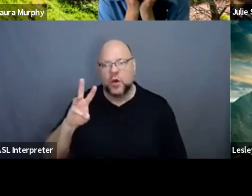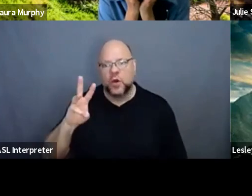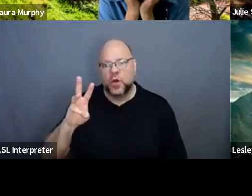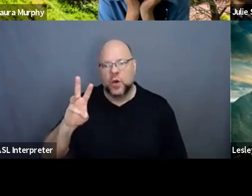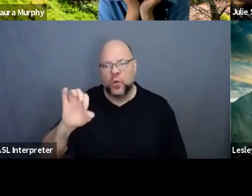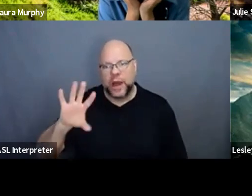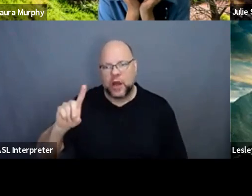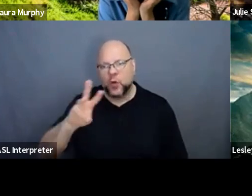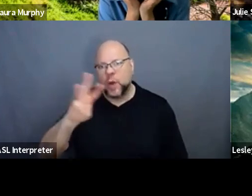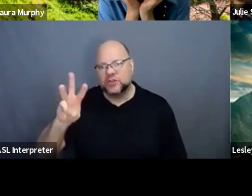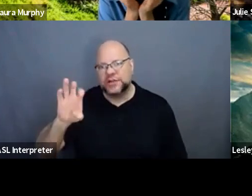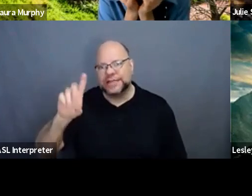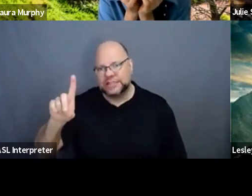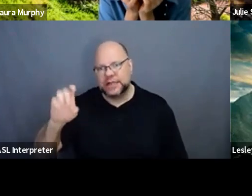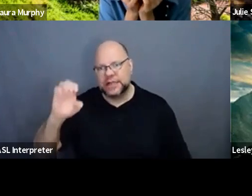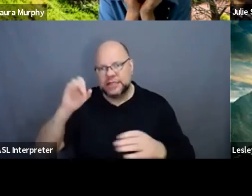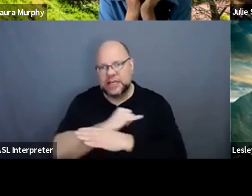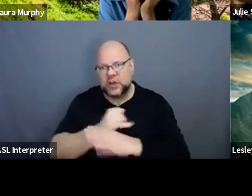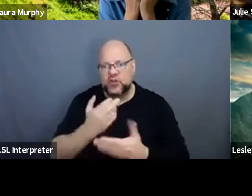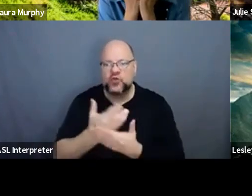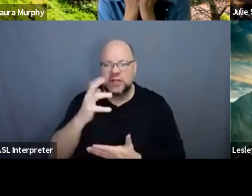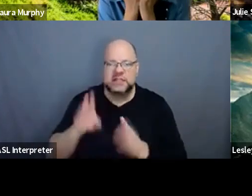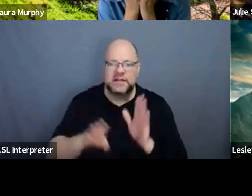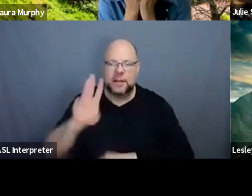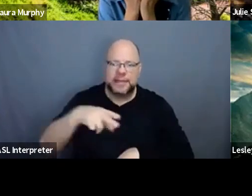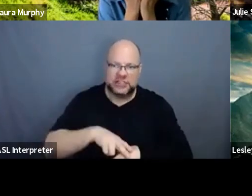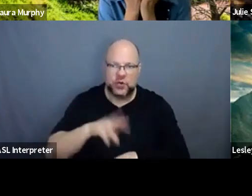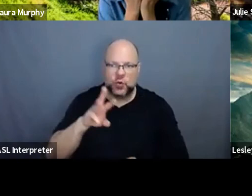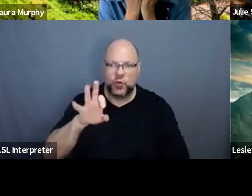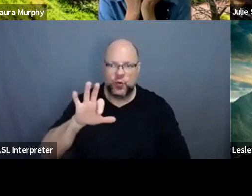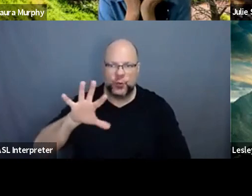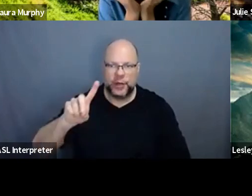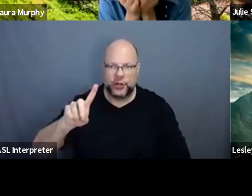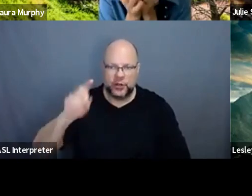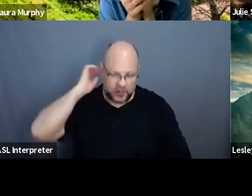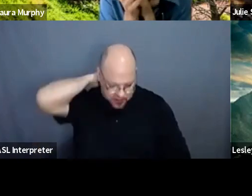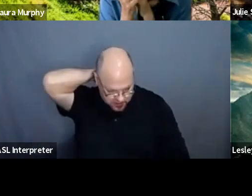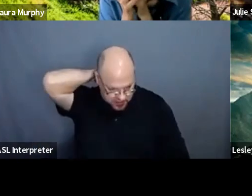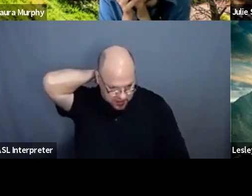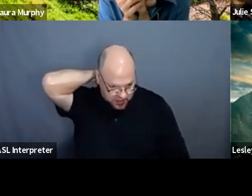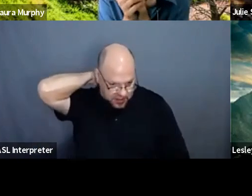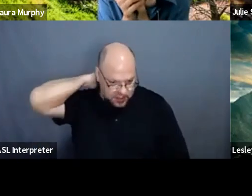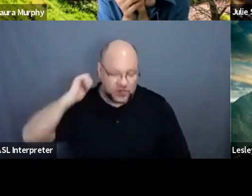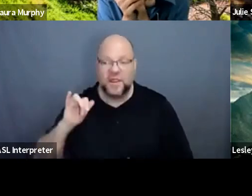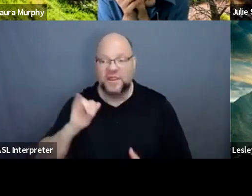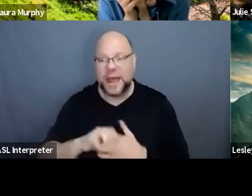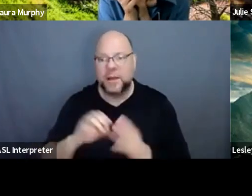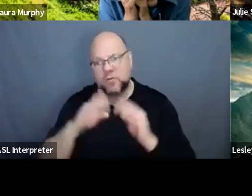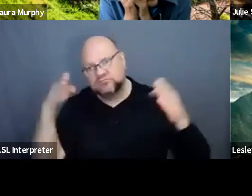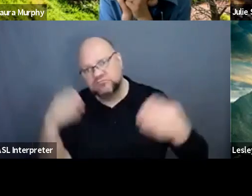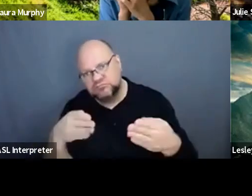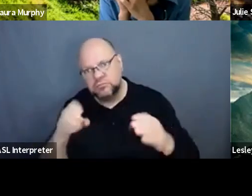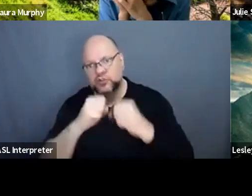actually Western educated, industrialized, rich, developed nation. And, you know, socioeconomically more mobile, and then trying to